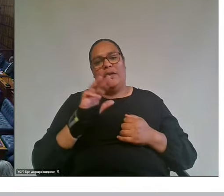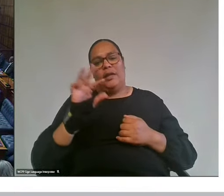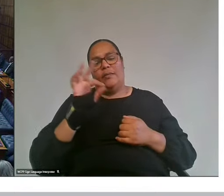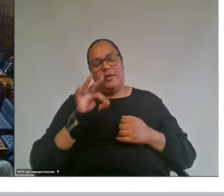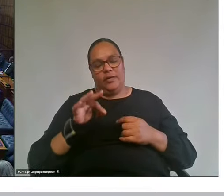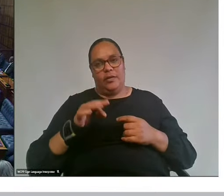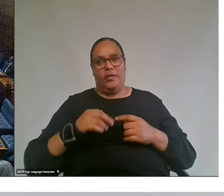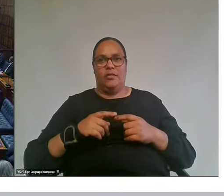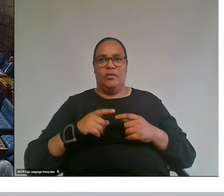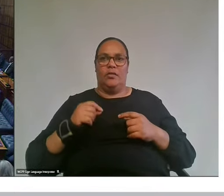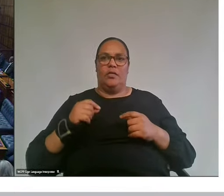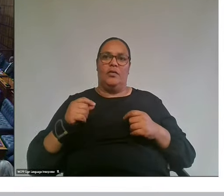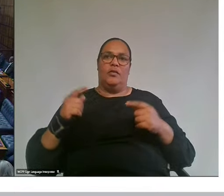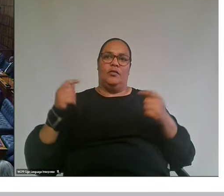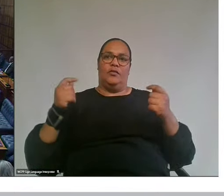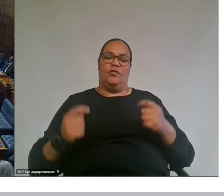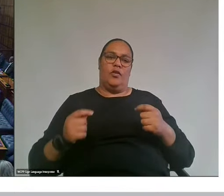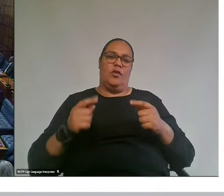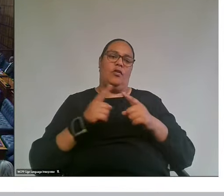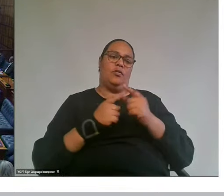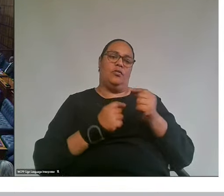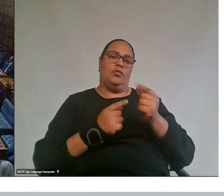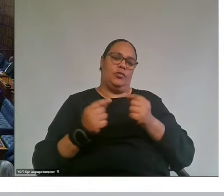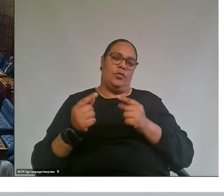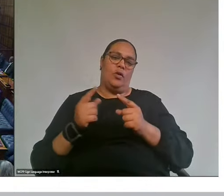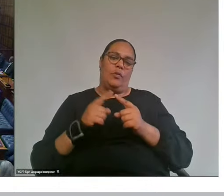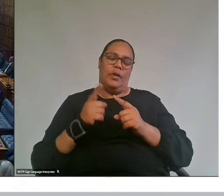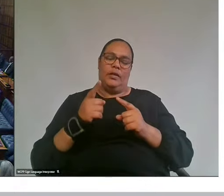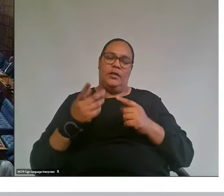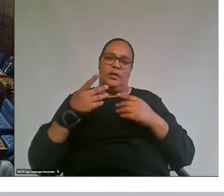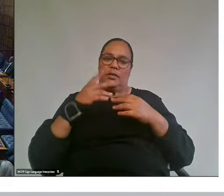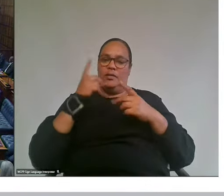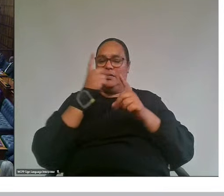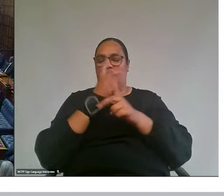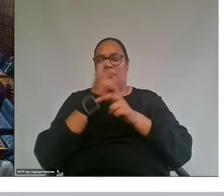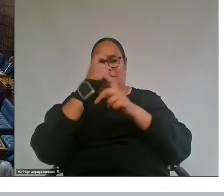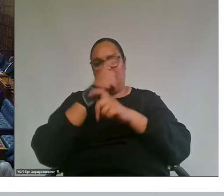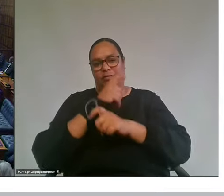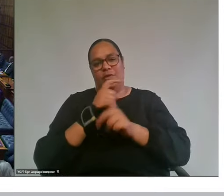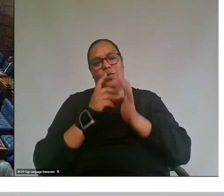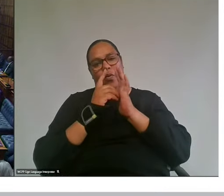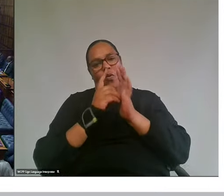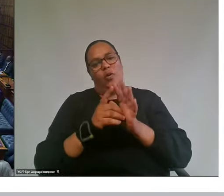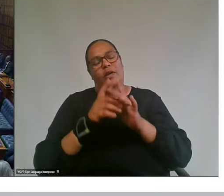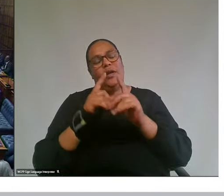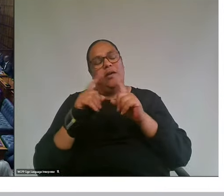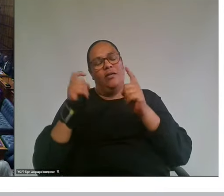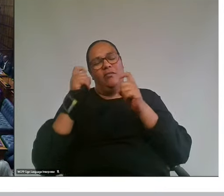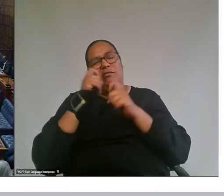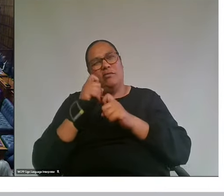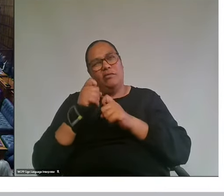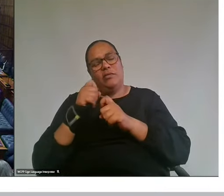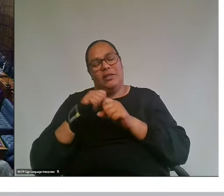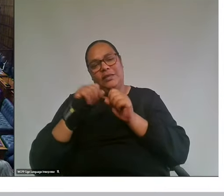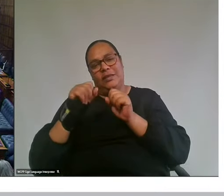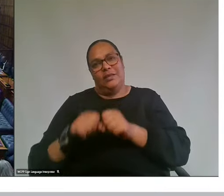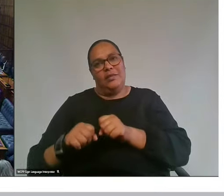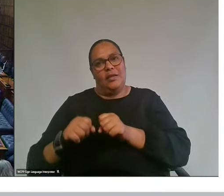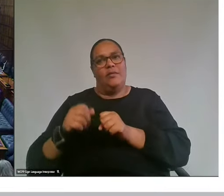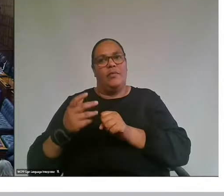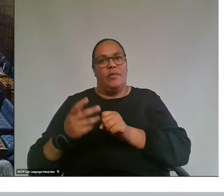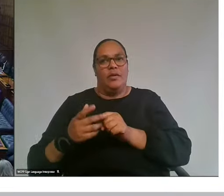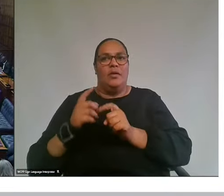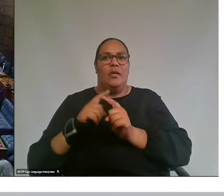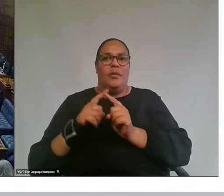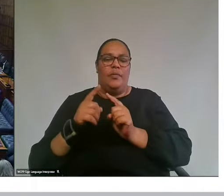dominated by by by foreigners okay it's an intricate system of ordering it's an intricate system of of um of of